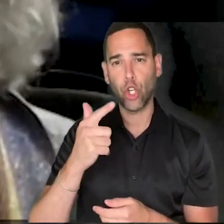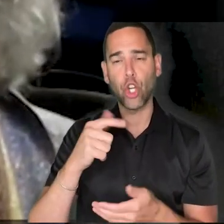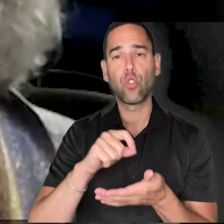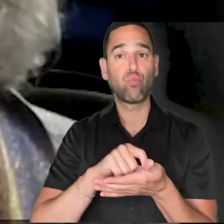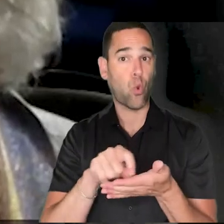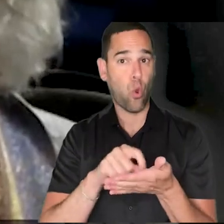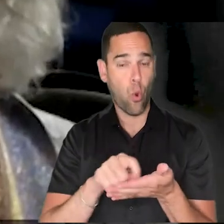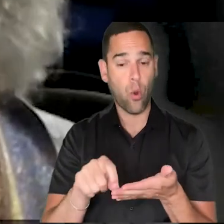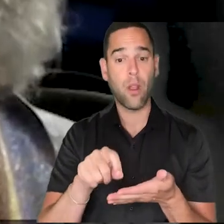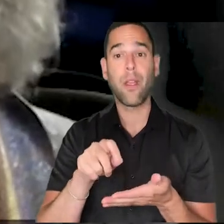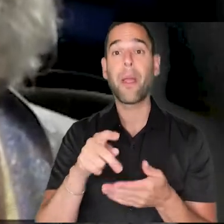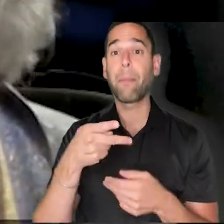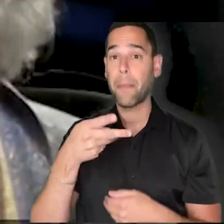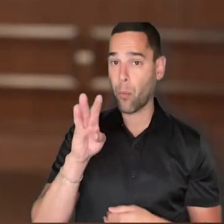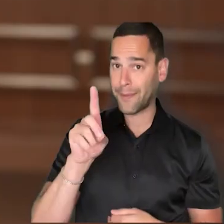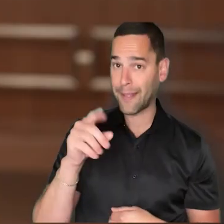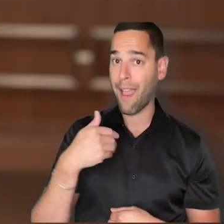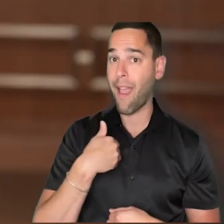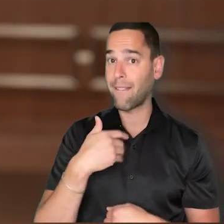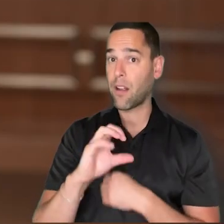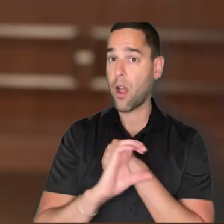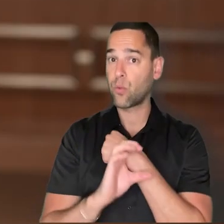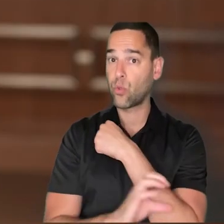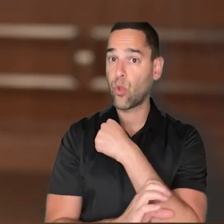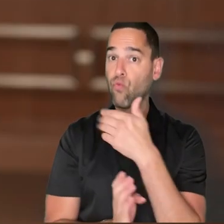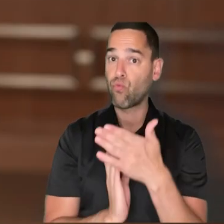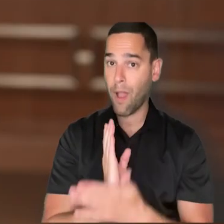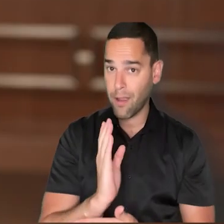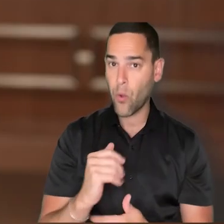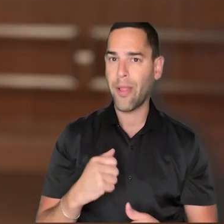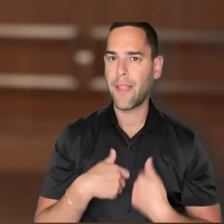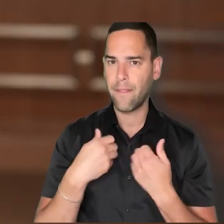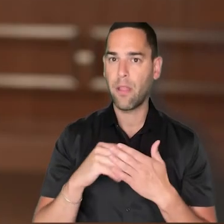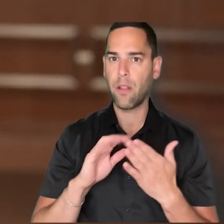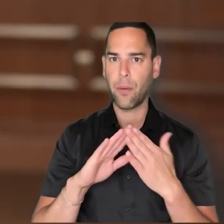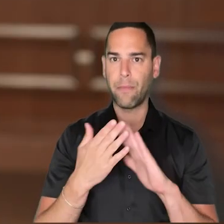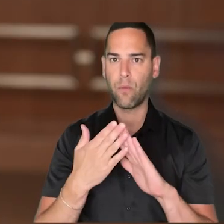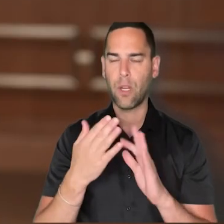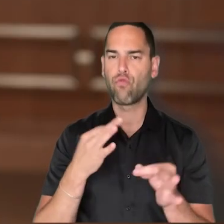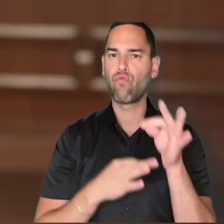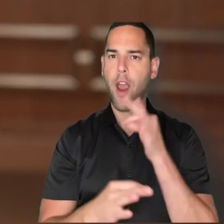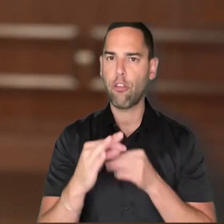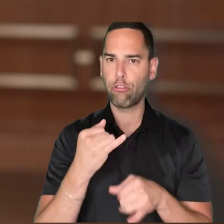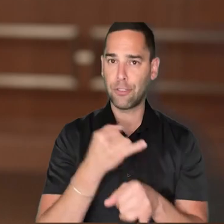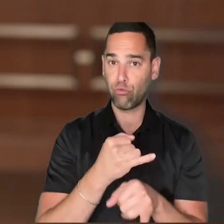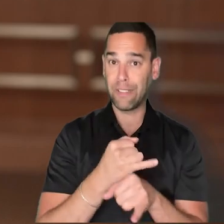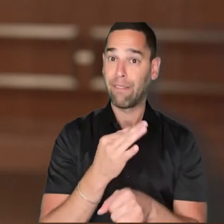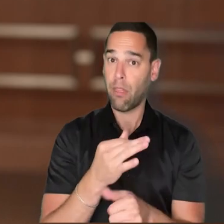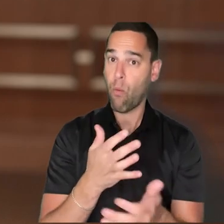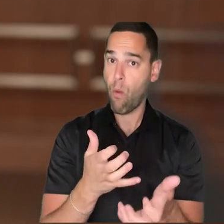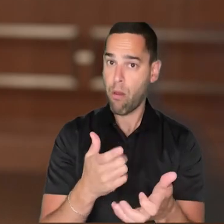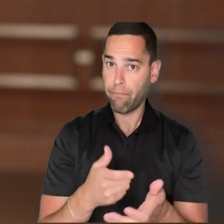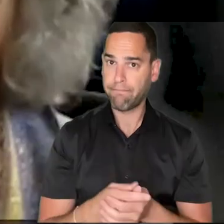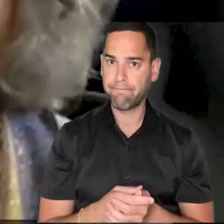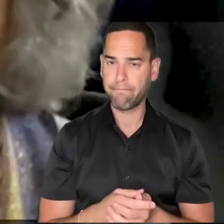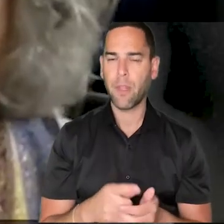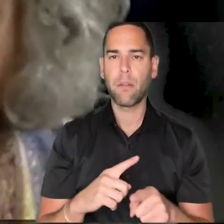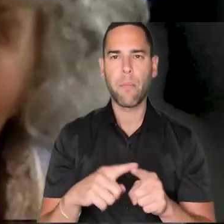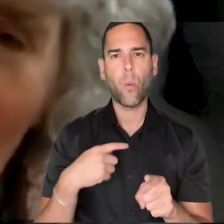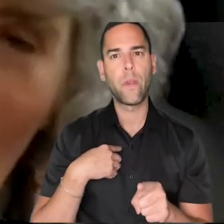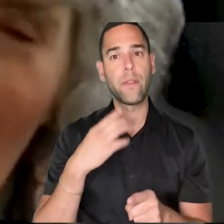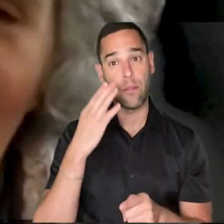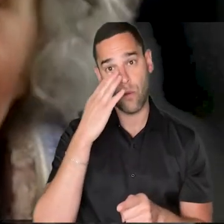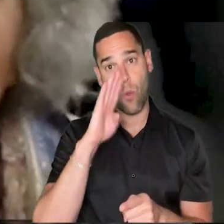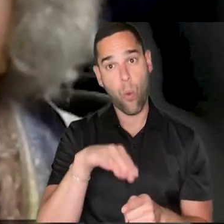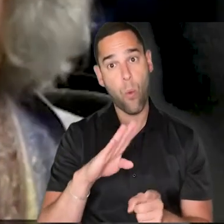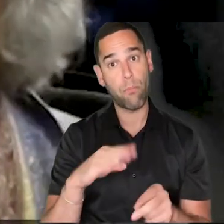people with disability have the constitutional right to live in the community rather than an institution if that's what they want to do. However, we